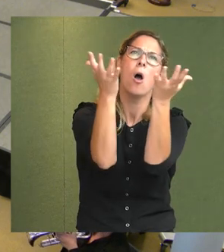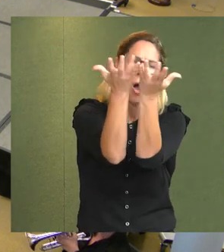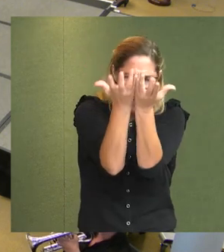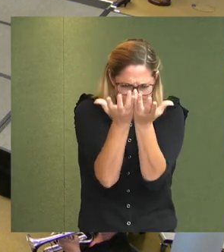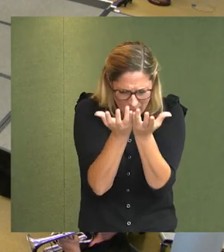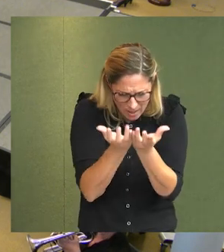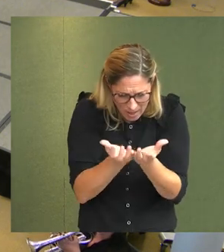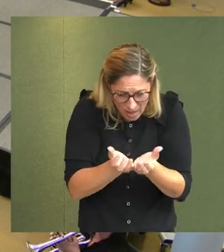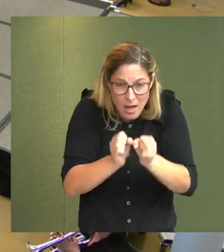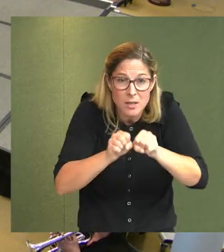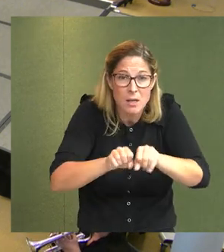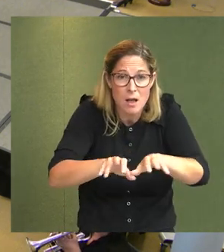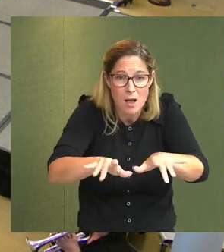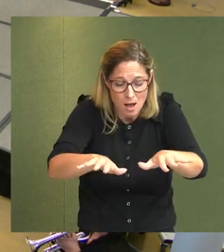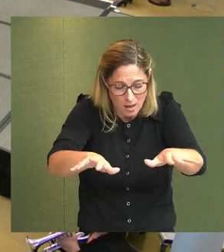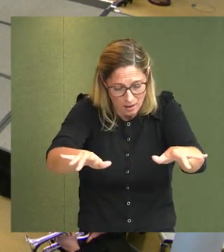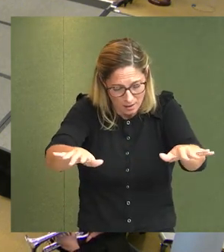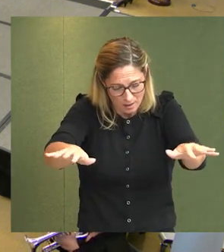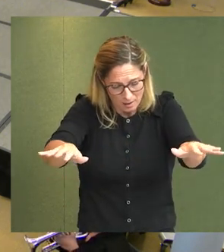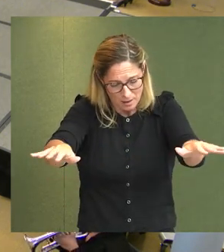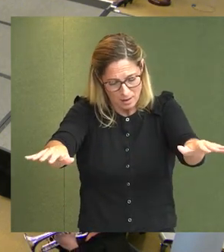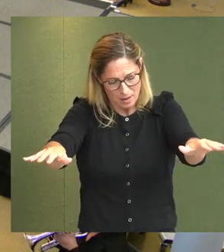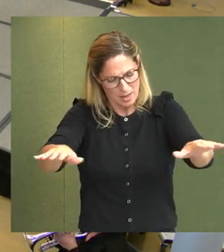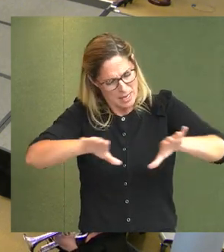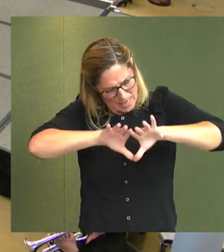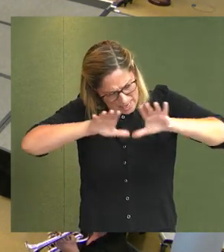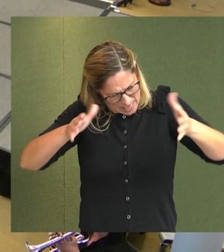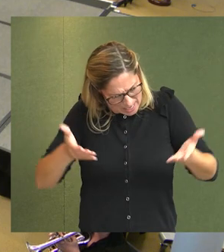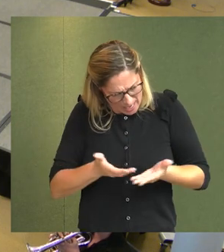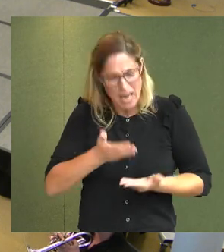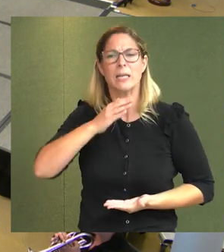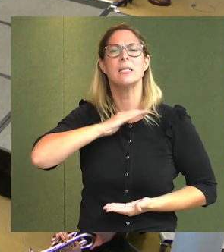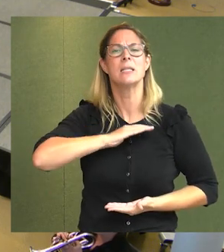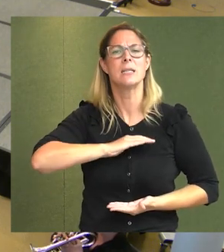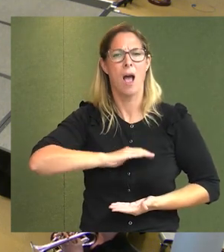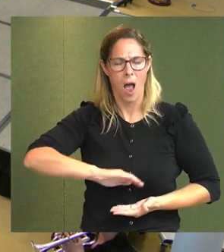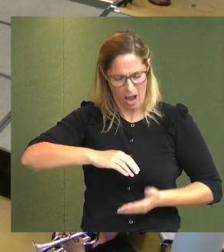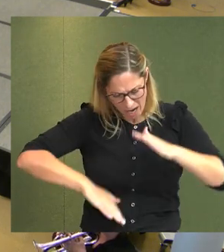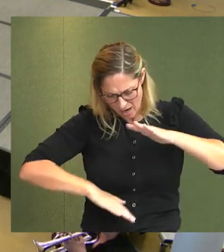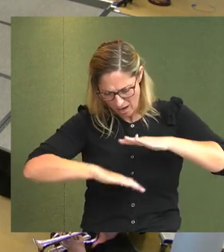Thank you.